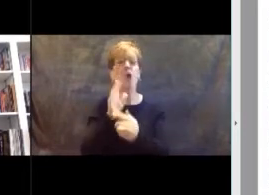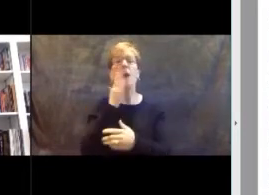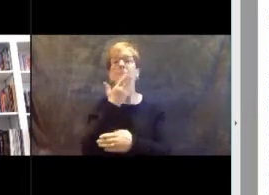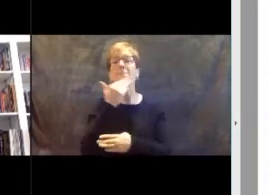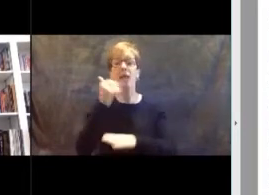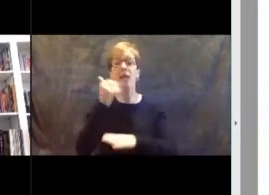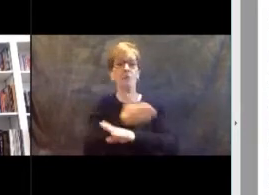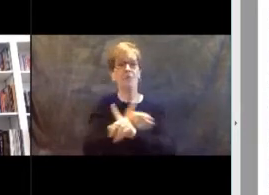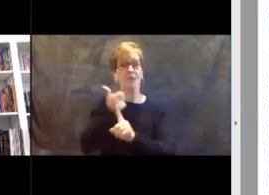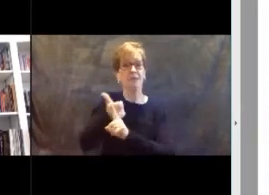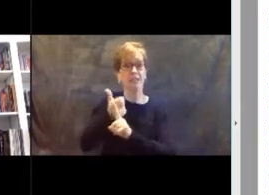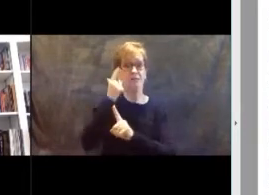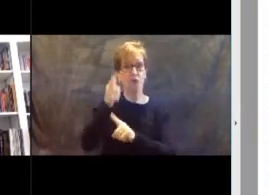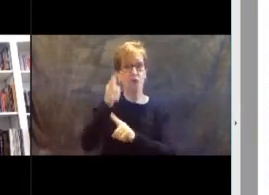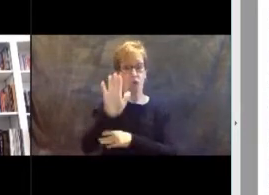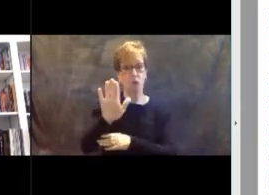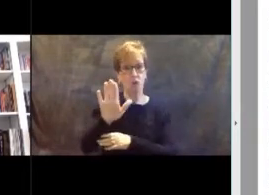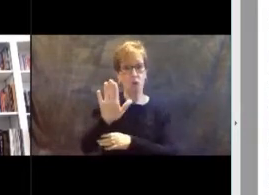Thank you.